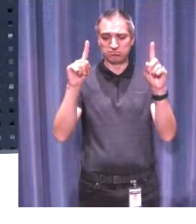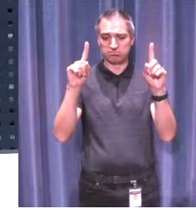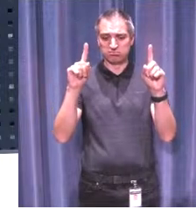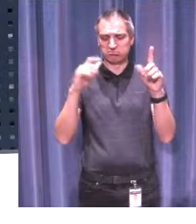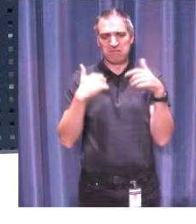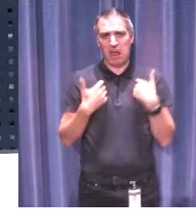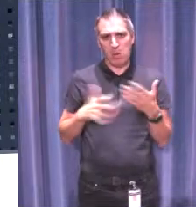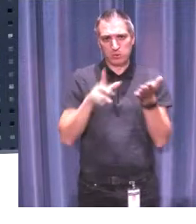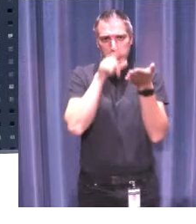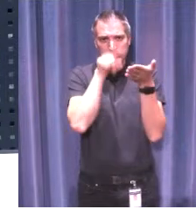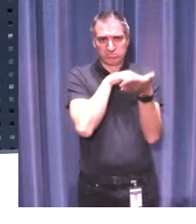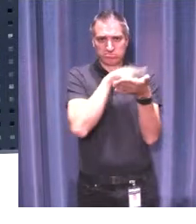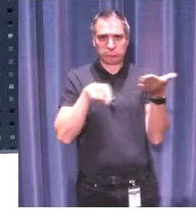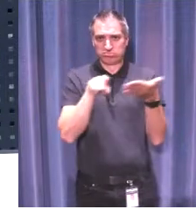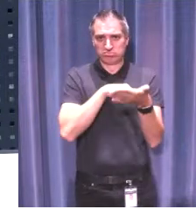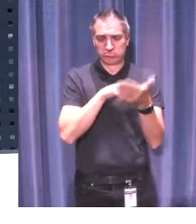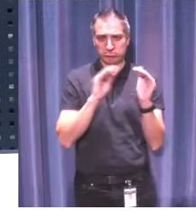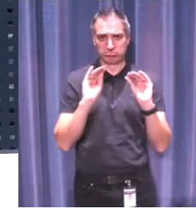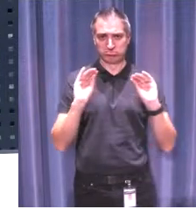be critical.